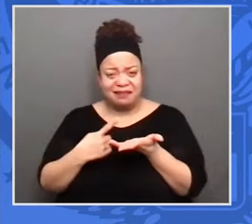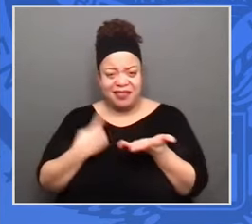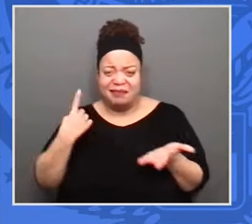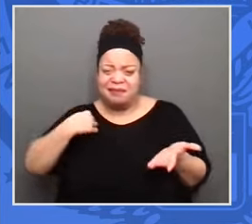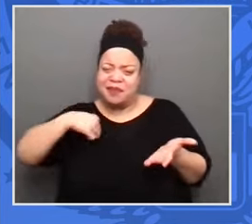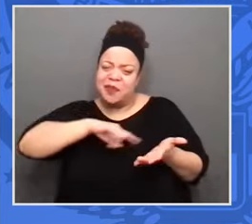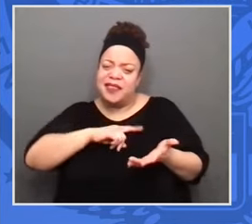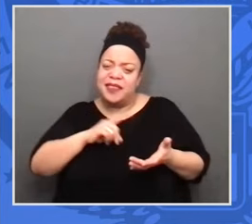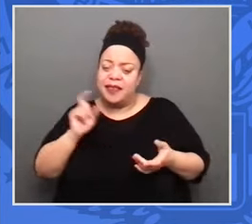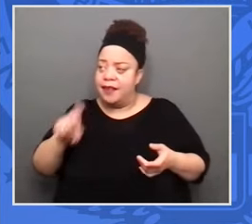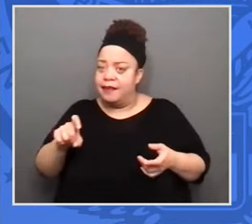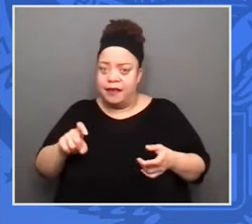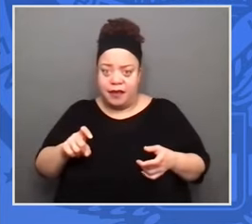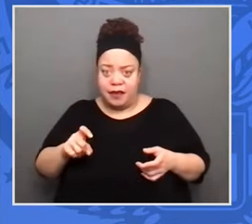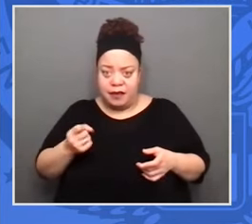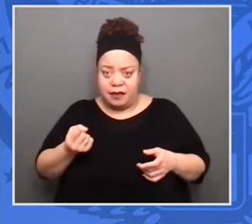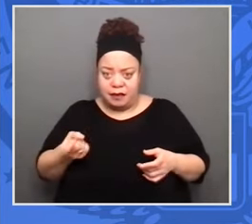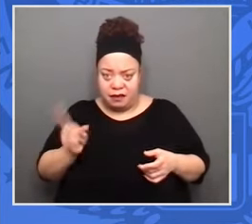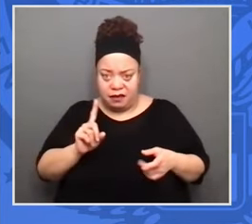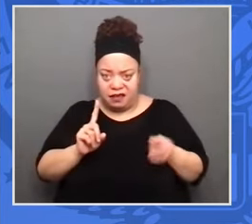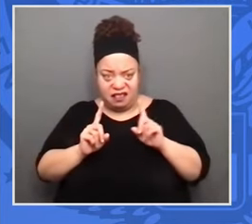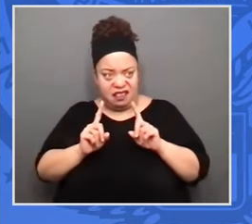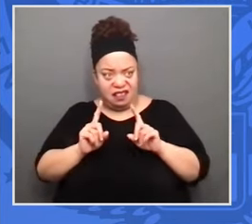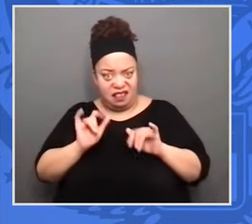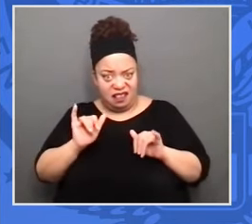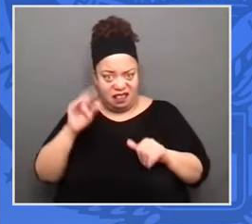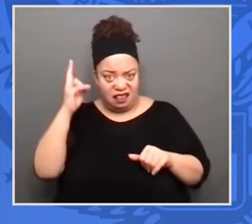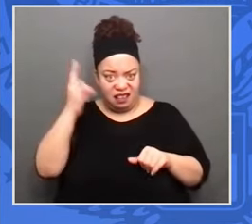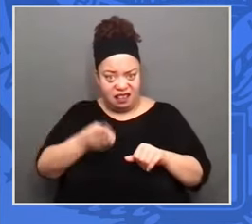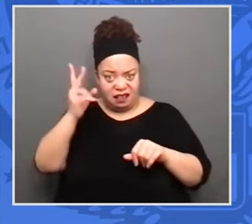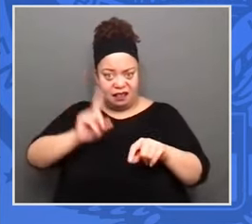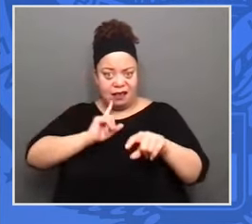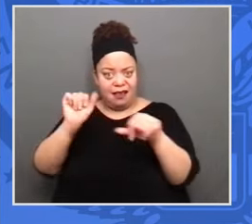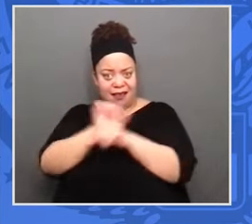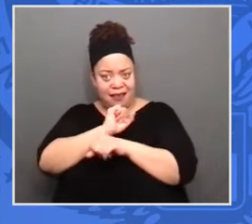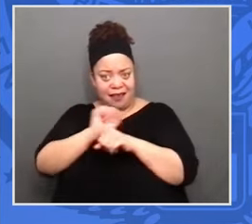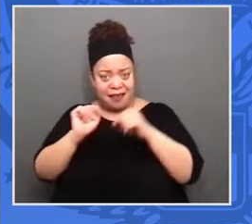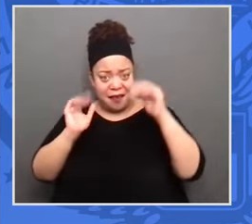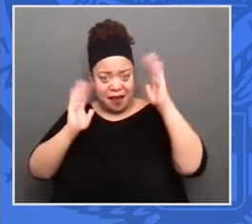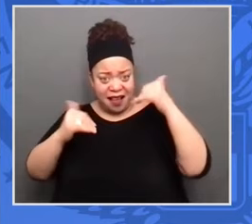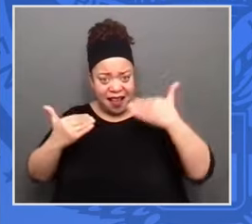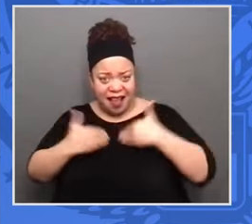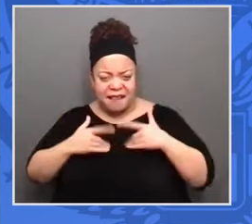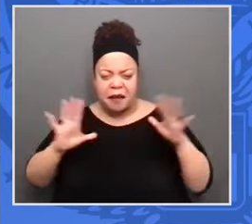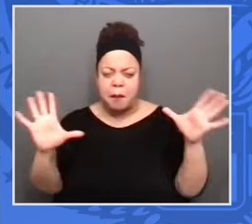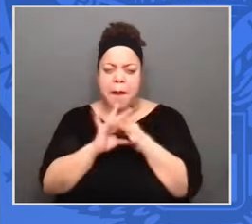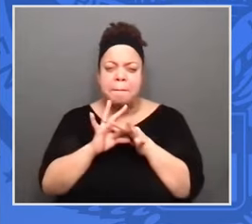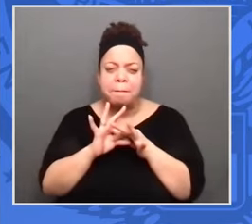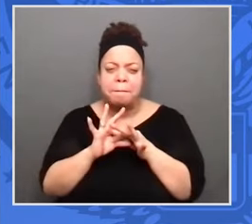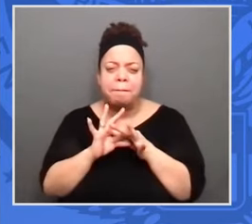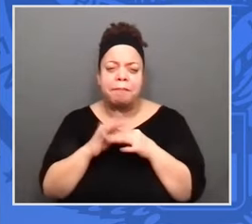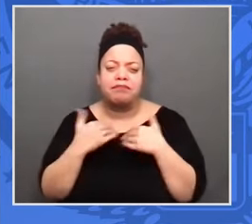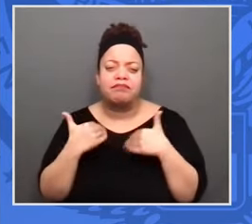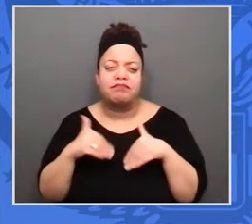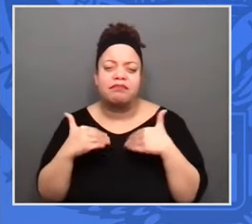hope and history rhyme. So hope for a great sea change on the far side of